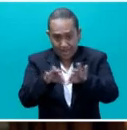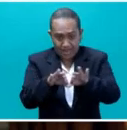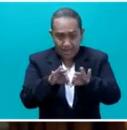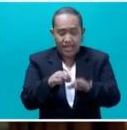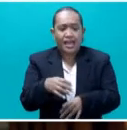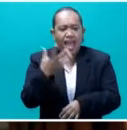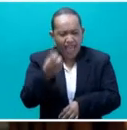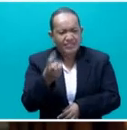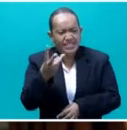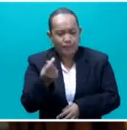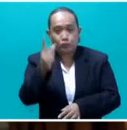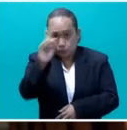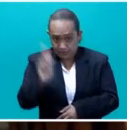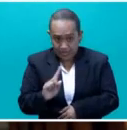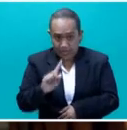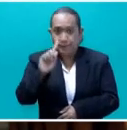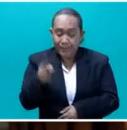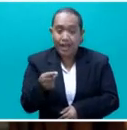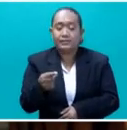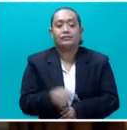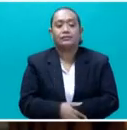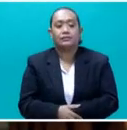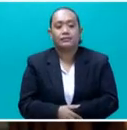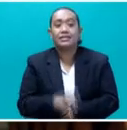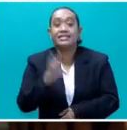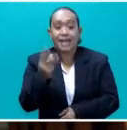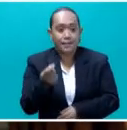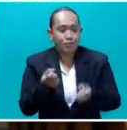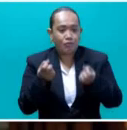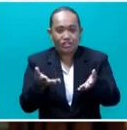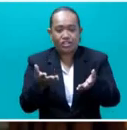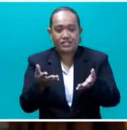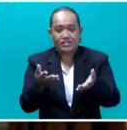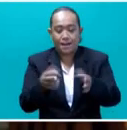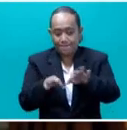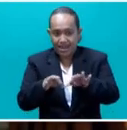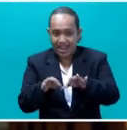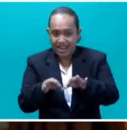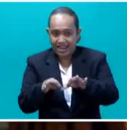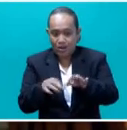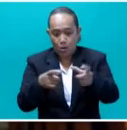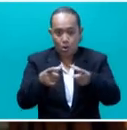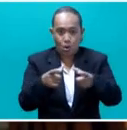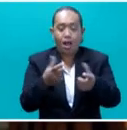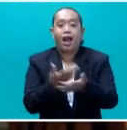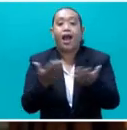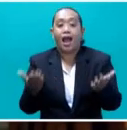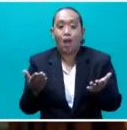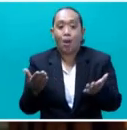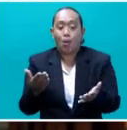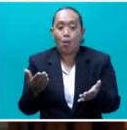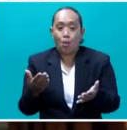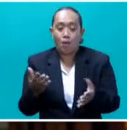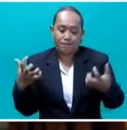today, it is worth noting that the provisions cover planning issues and land development control matters that are applicable to the